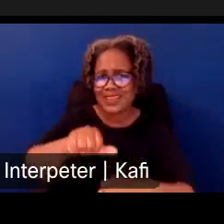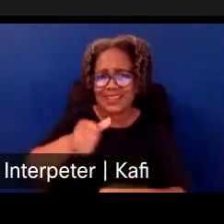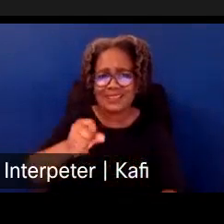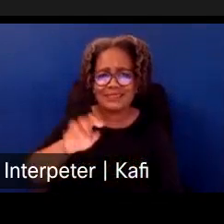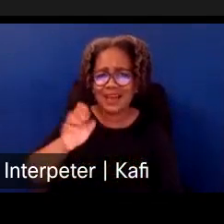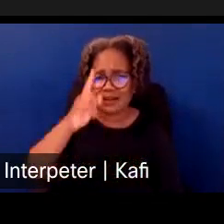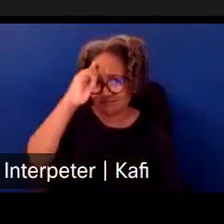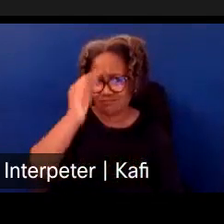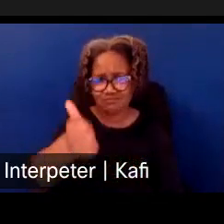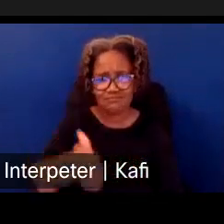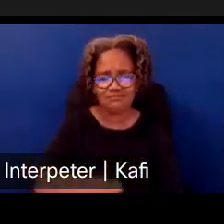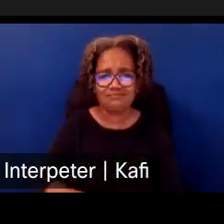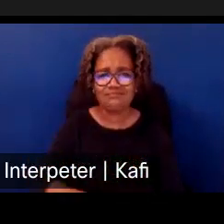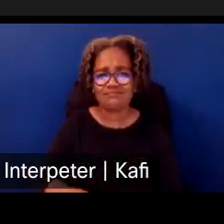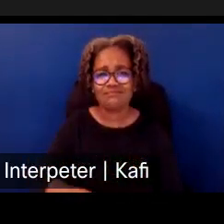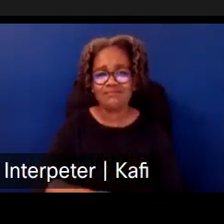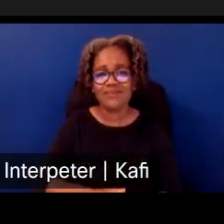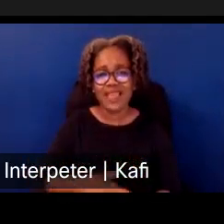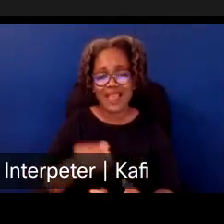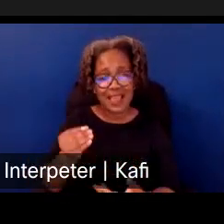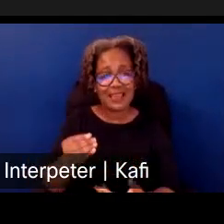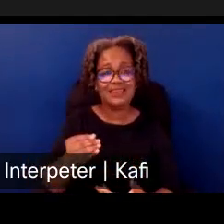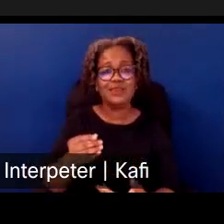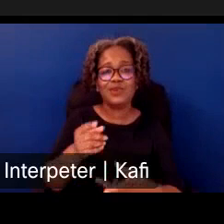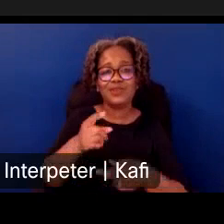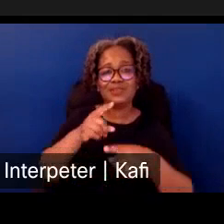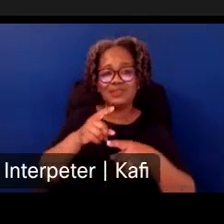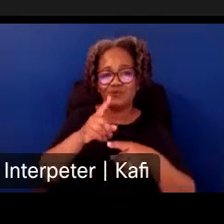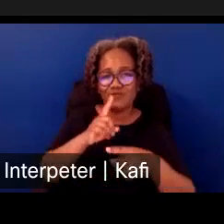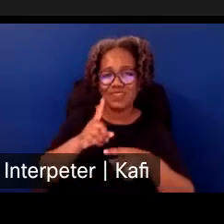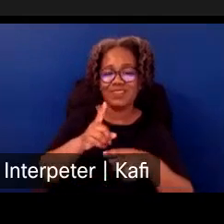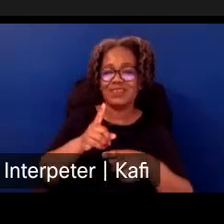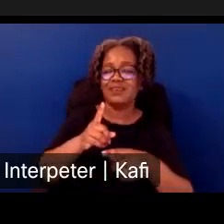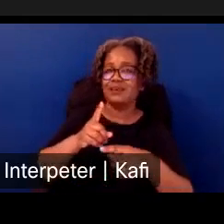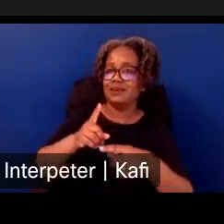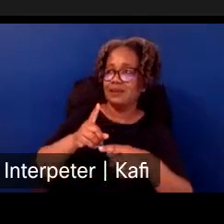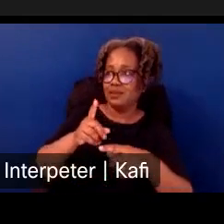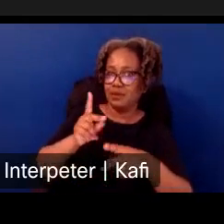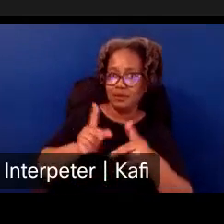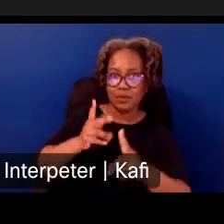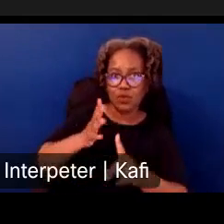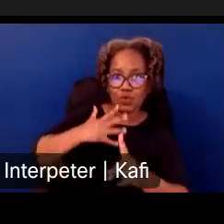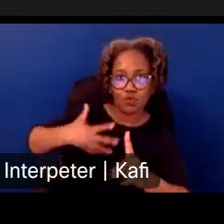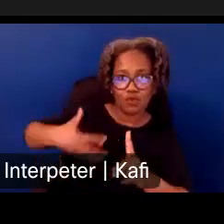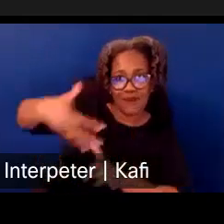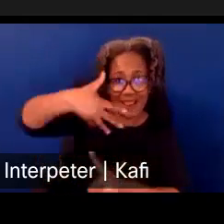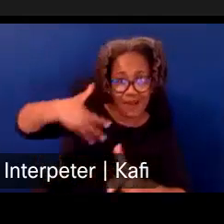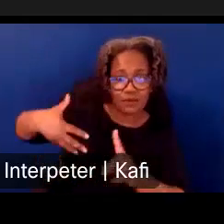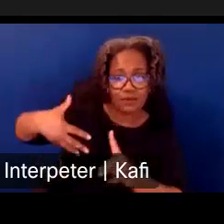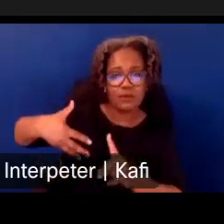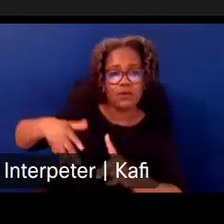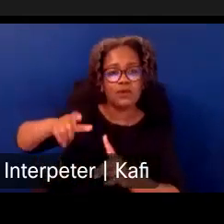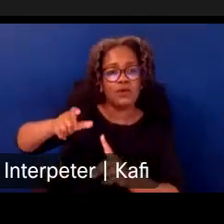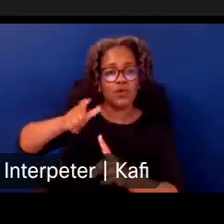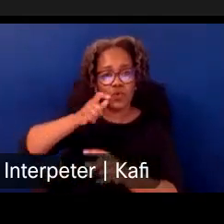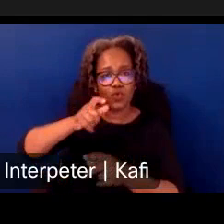go around to be employed by to accept you or to reject you. But the main thing